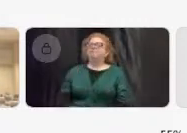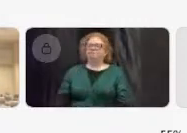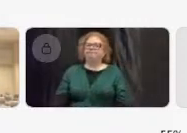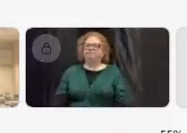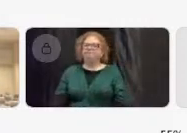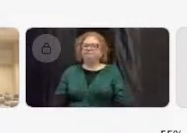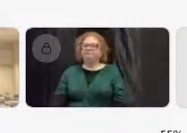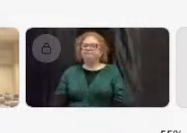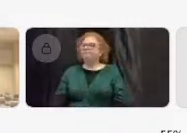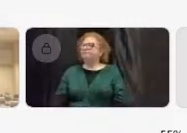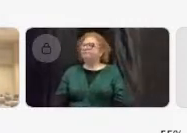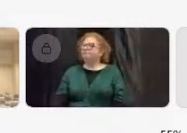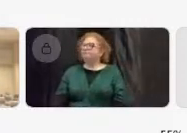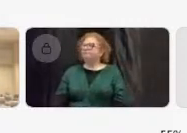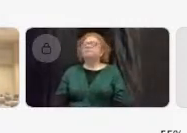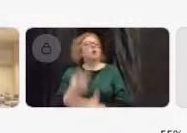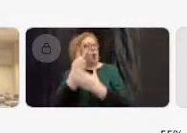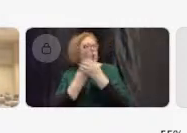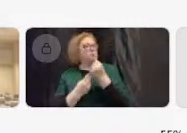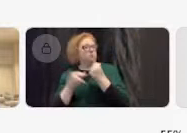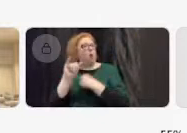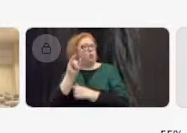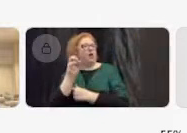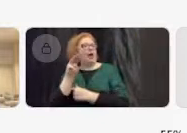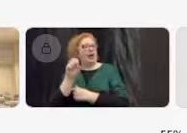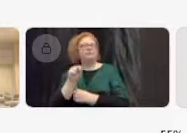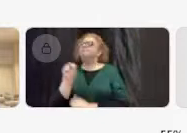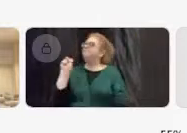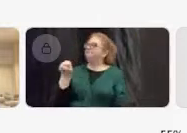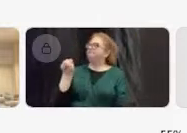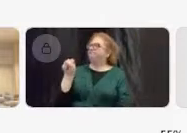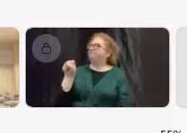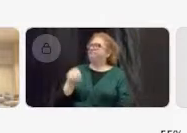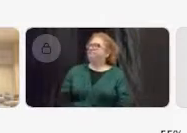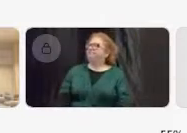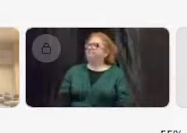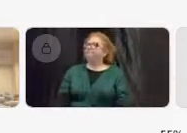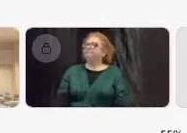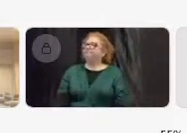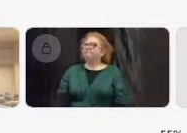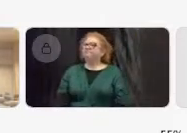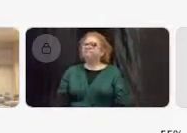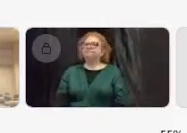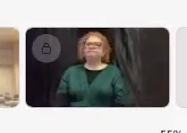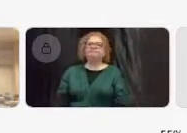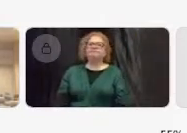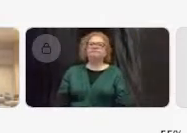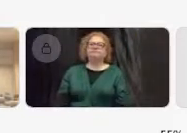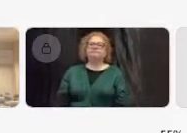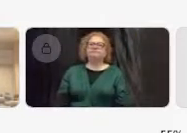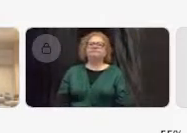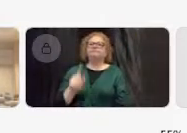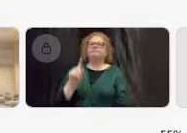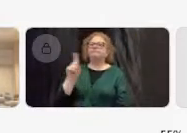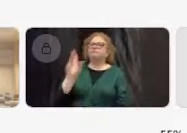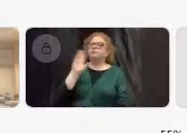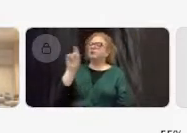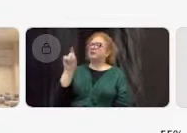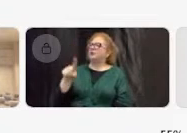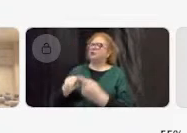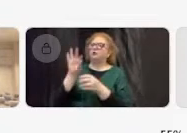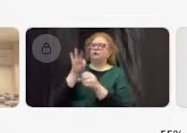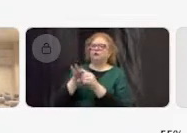Okay, so you said both items? Yes. Okay. Oh, I'm sorry. You would need to